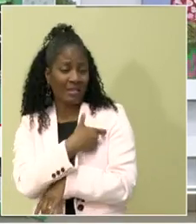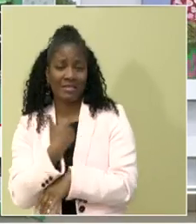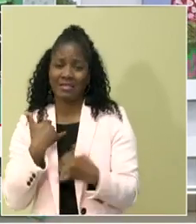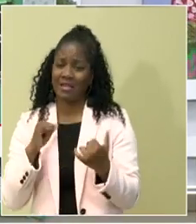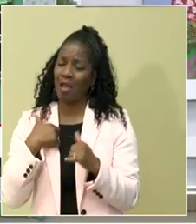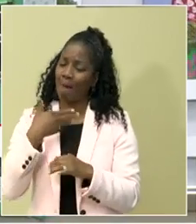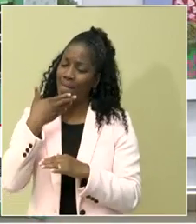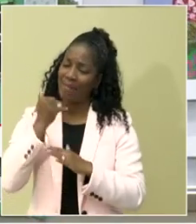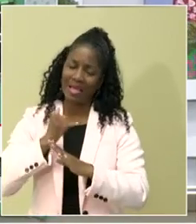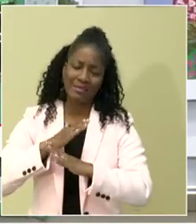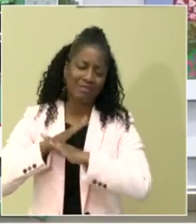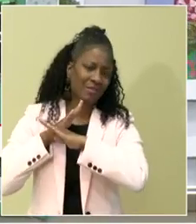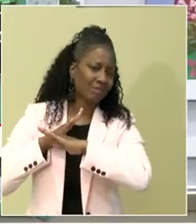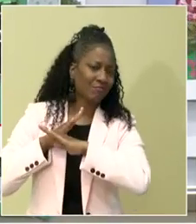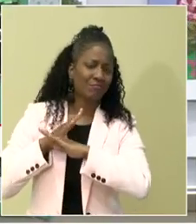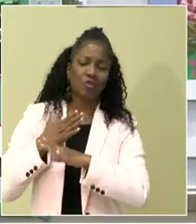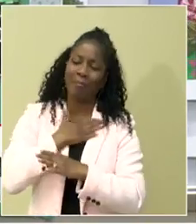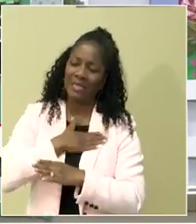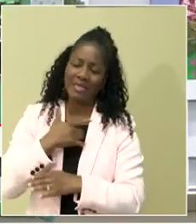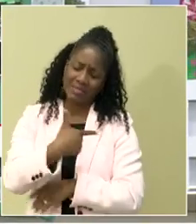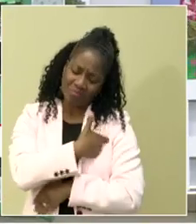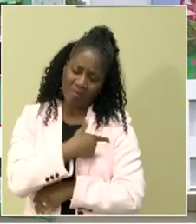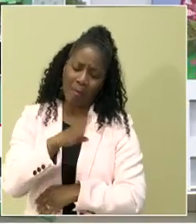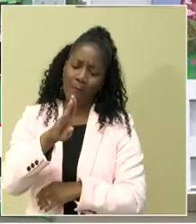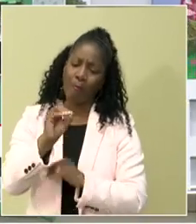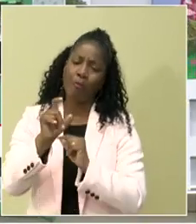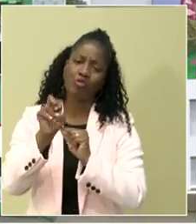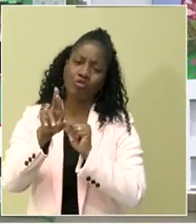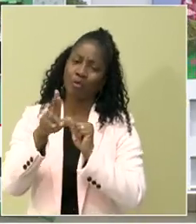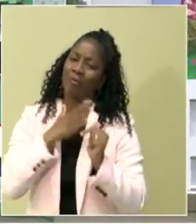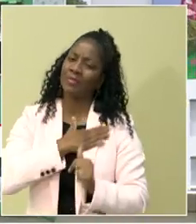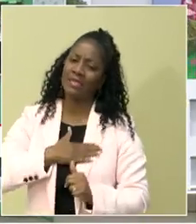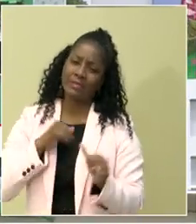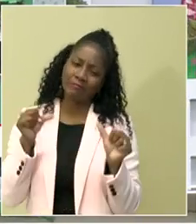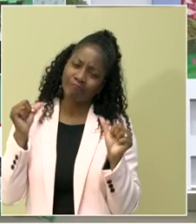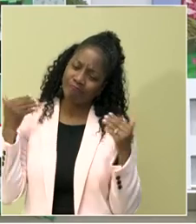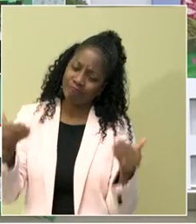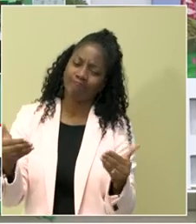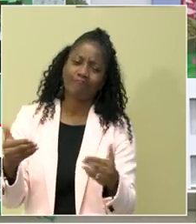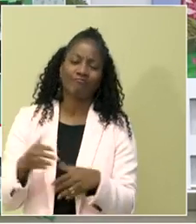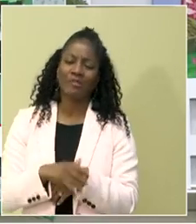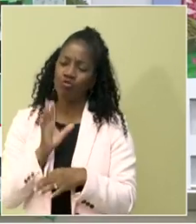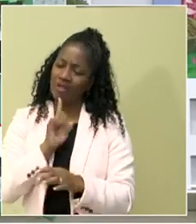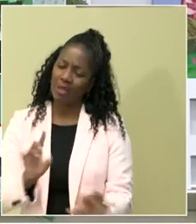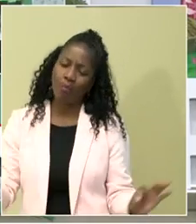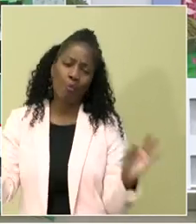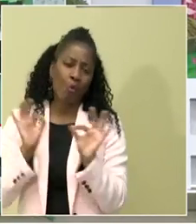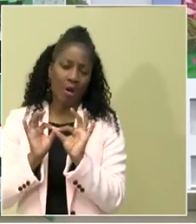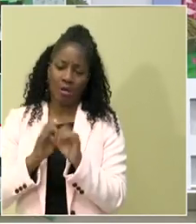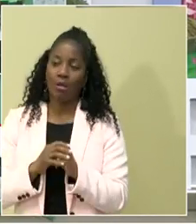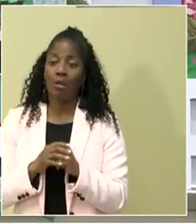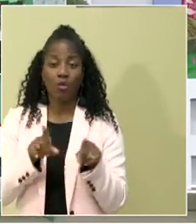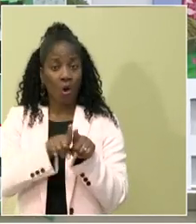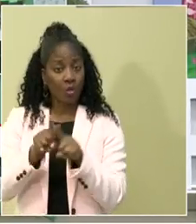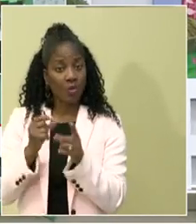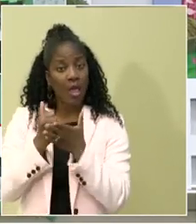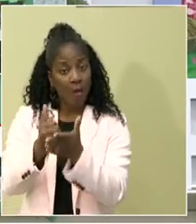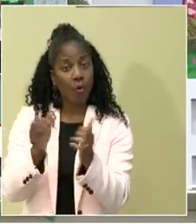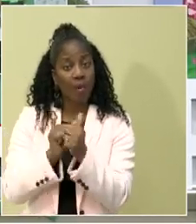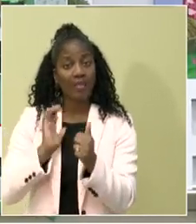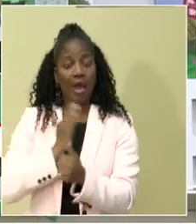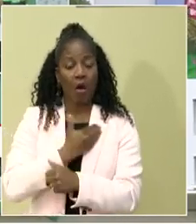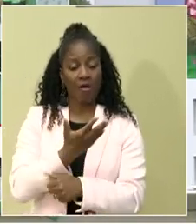best defense, however, so get boosted. Getting boosted is really important. And you can also help us with our 5